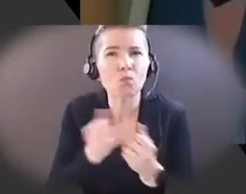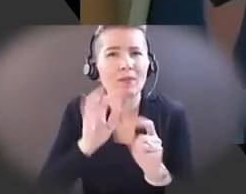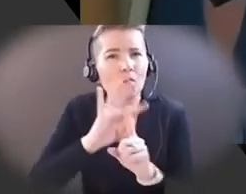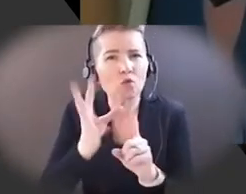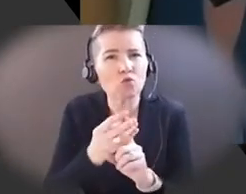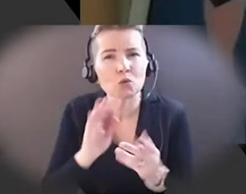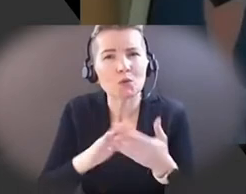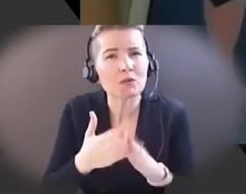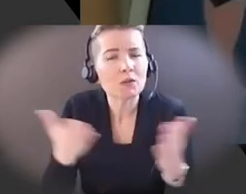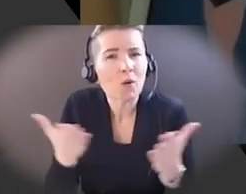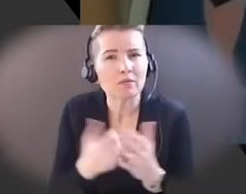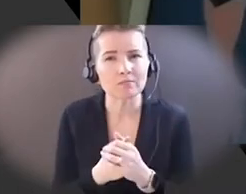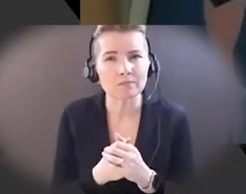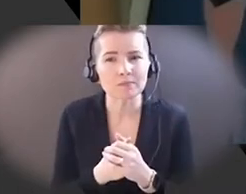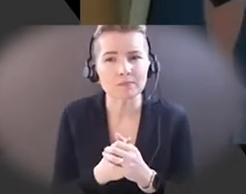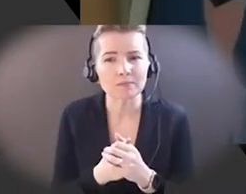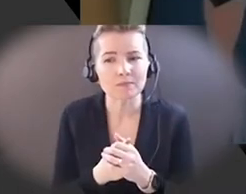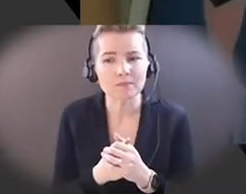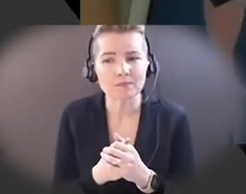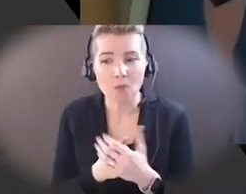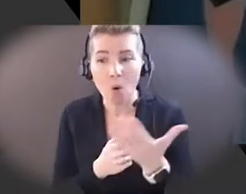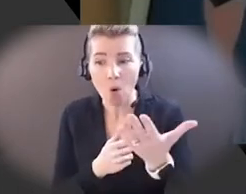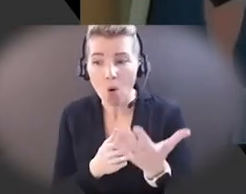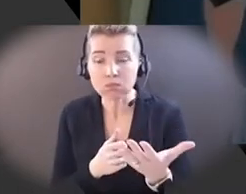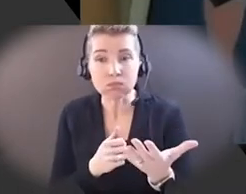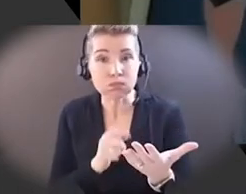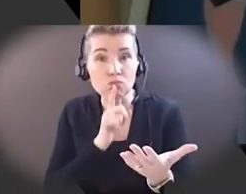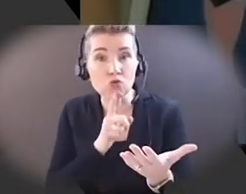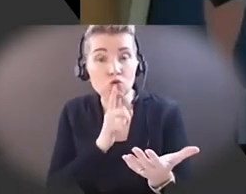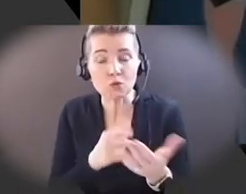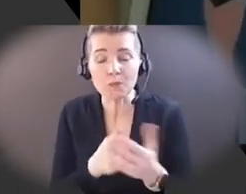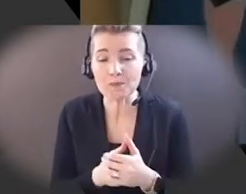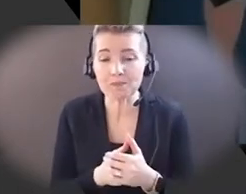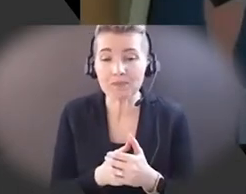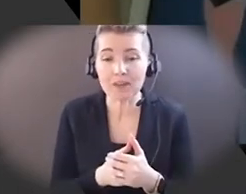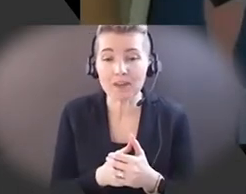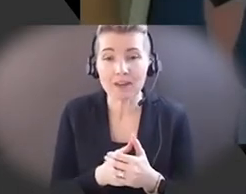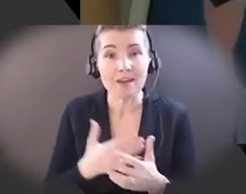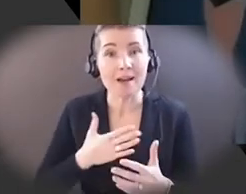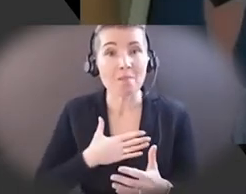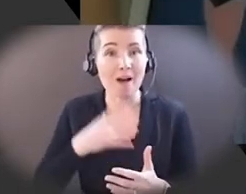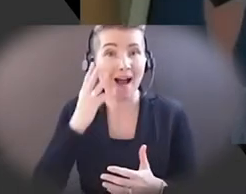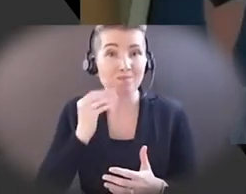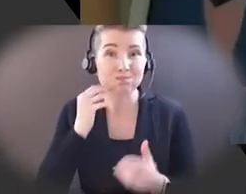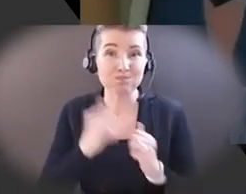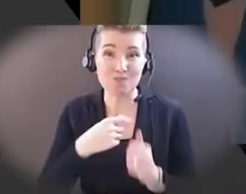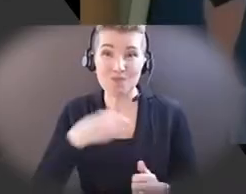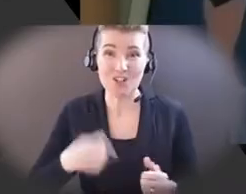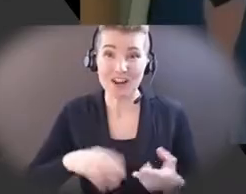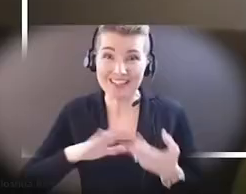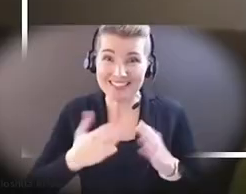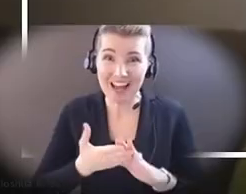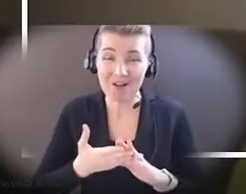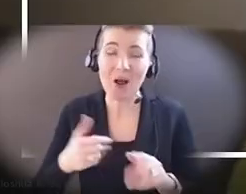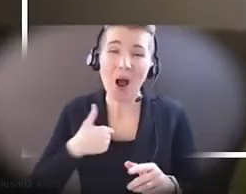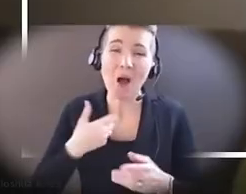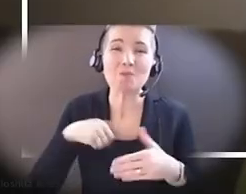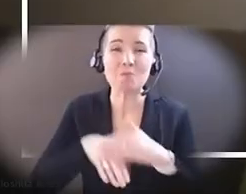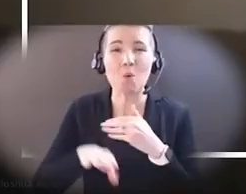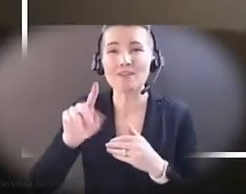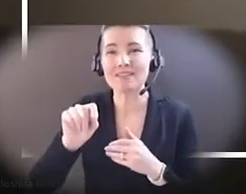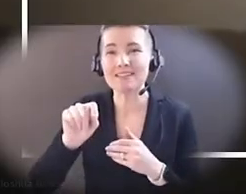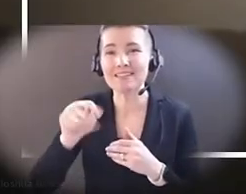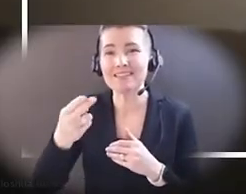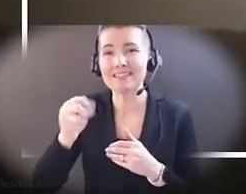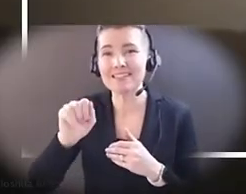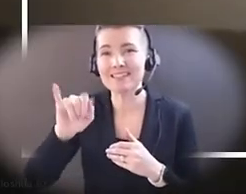communities? Yeah, for sure, for sure. Actually, my experiences with Chinatown actually stems way back when I was born in Thailand, actually.